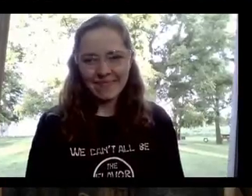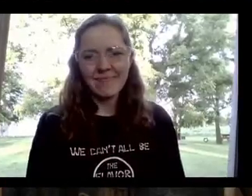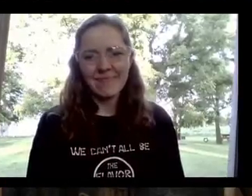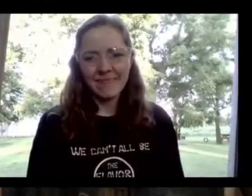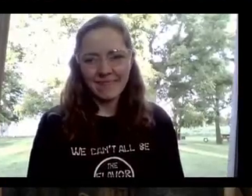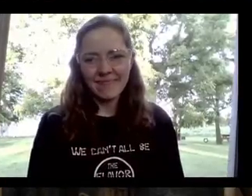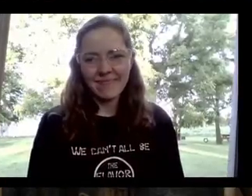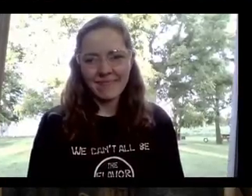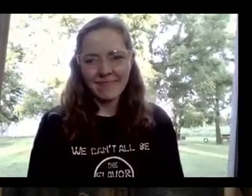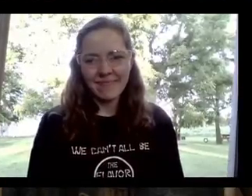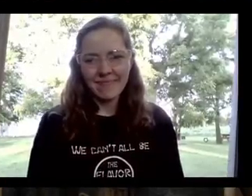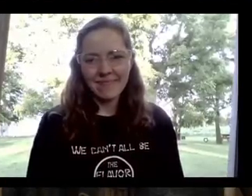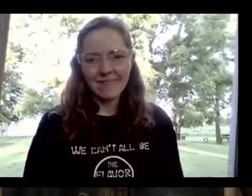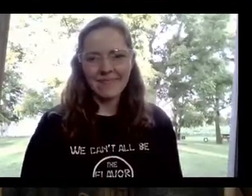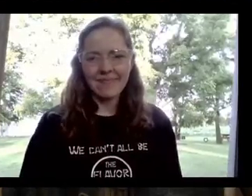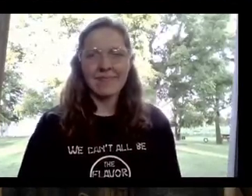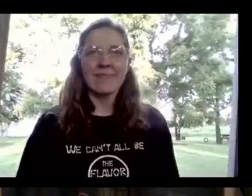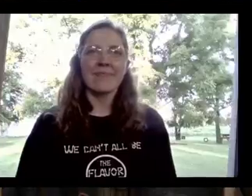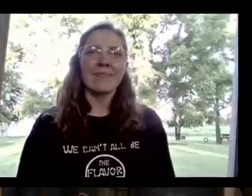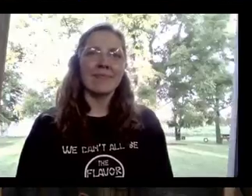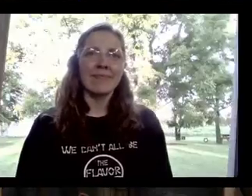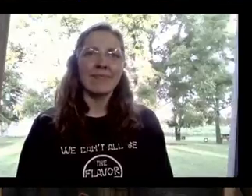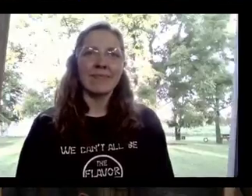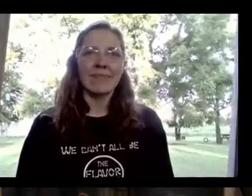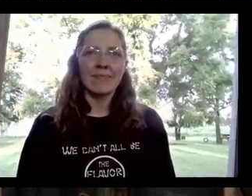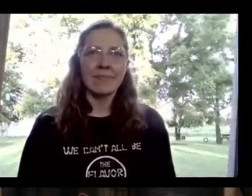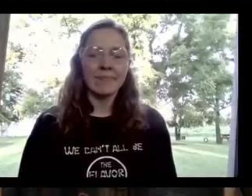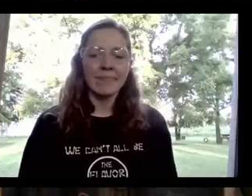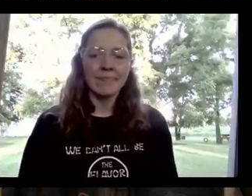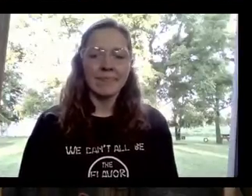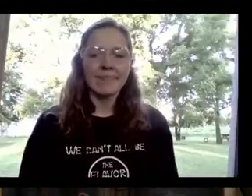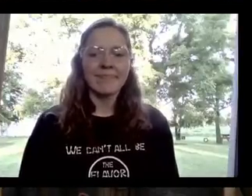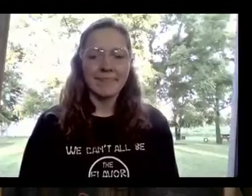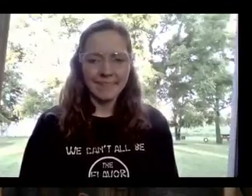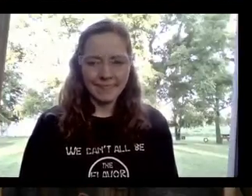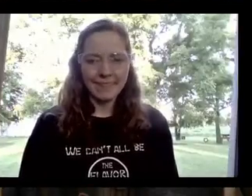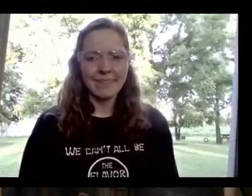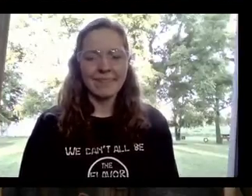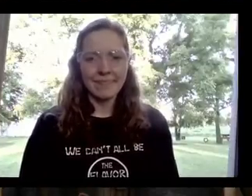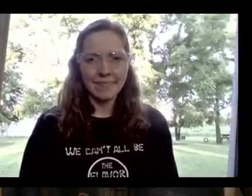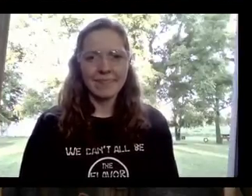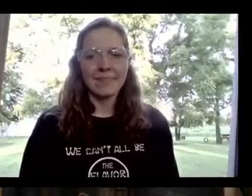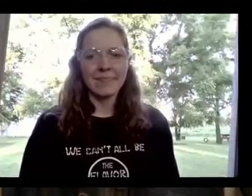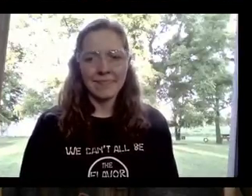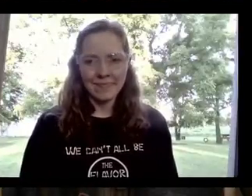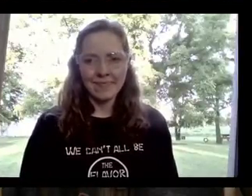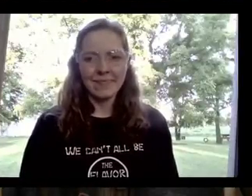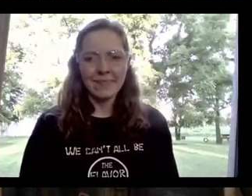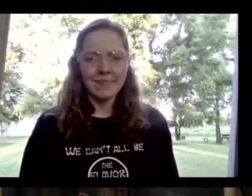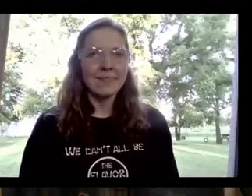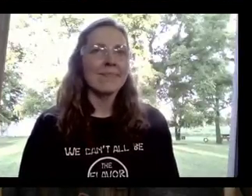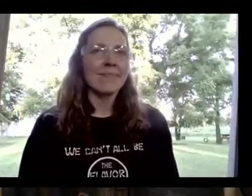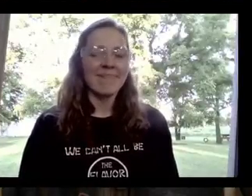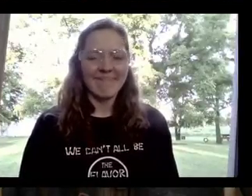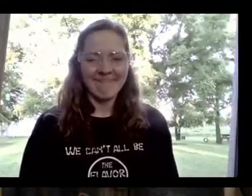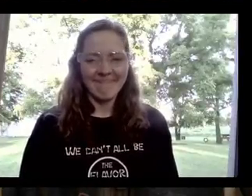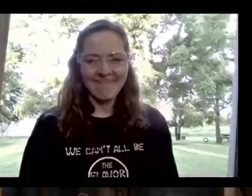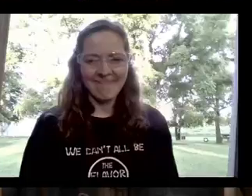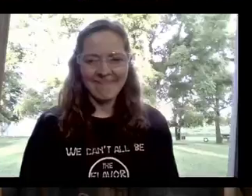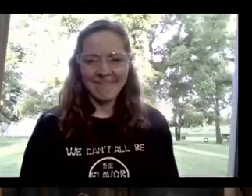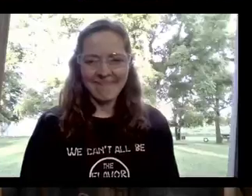much. Your $2 will be spent very wisely and put to good use here to bring better and better streams. So